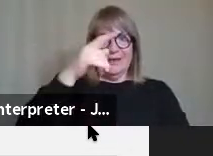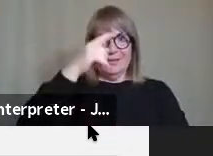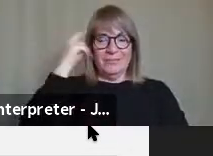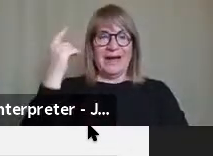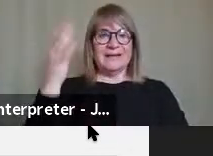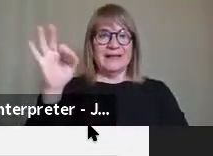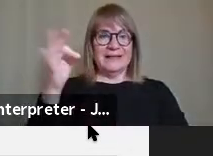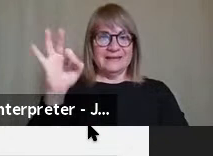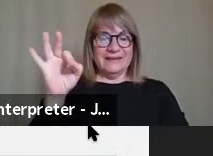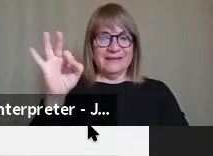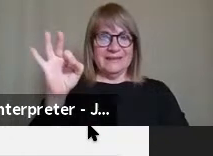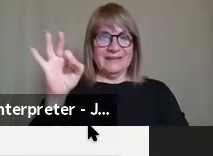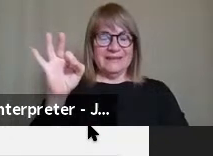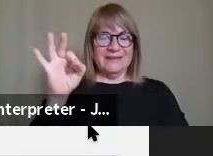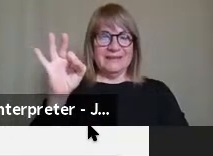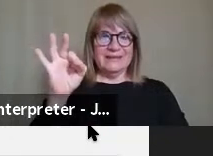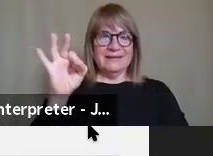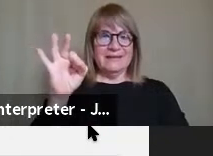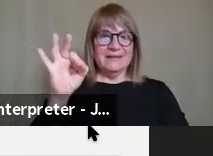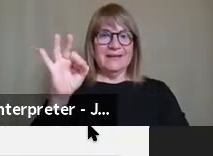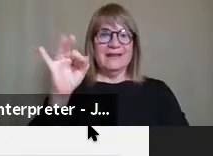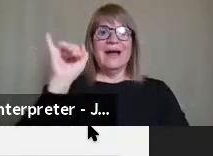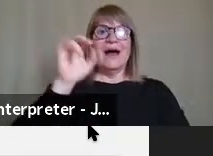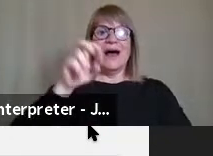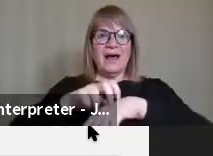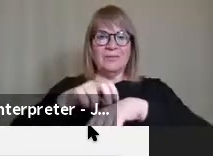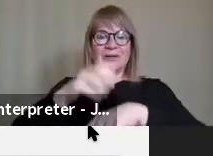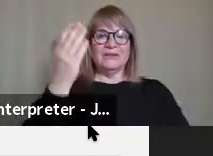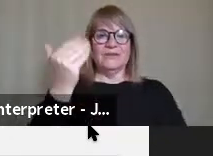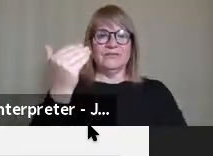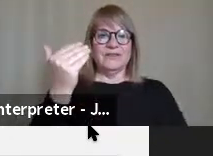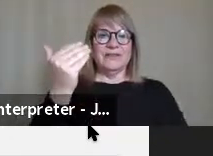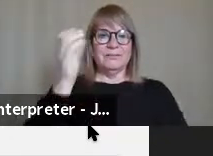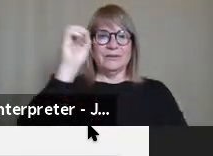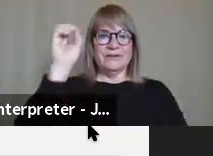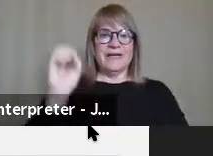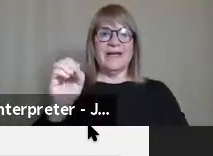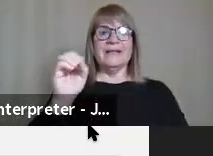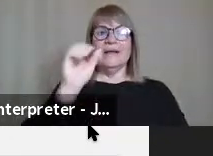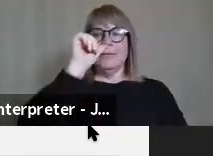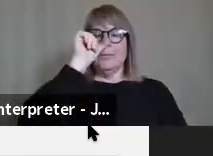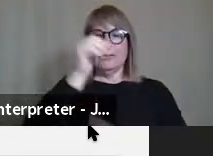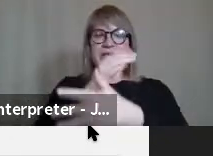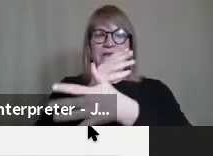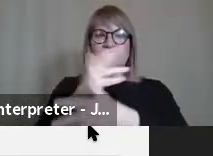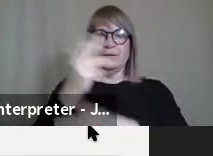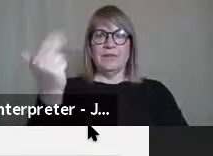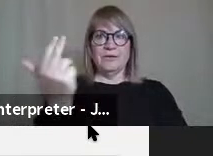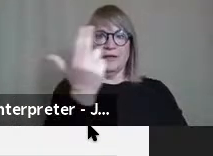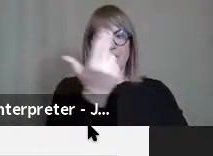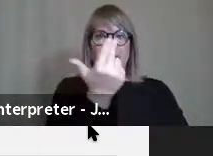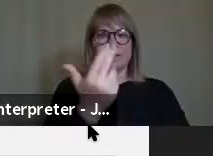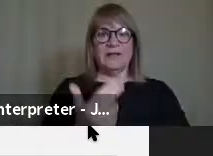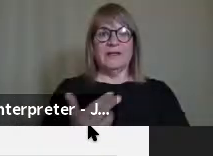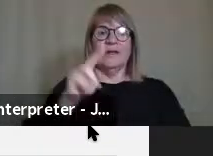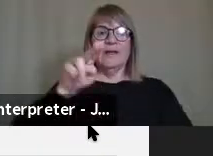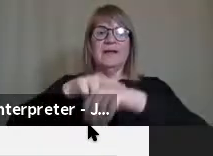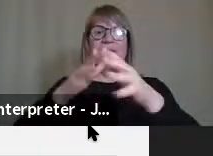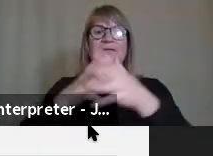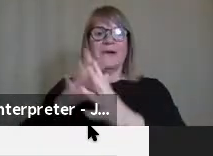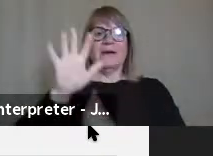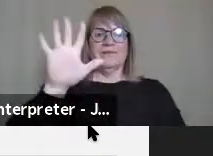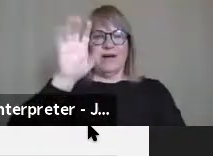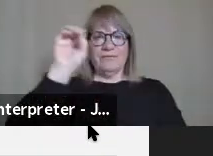black 19 percent of patients irish 15 polish and german age 13 native american